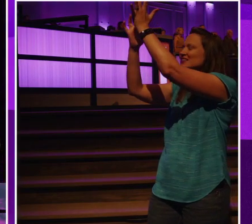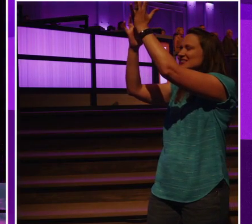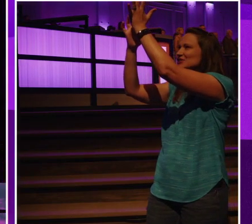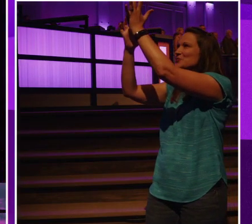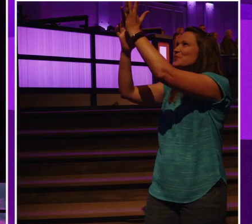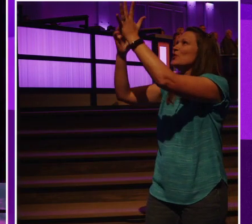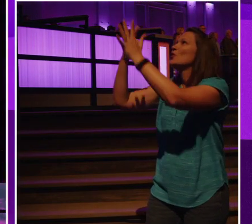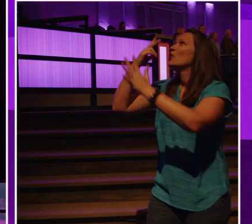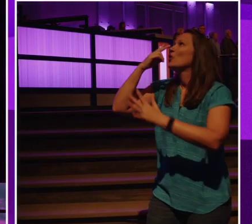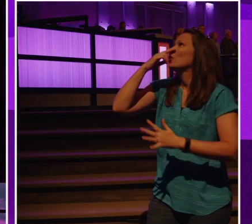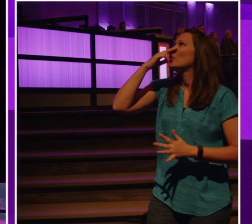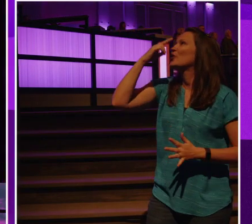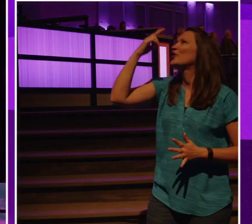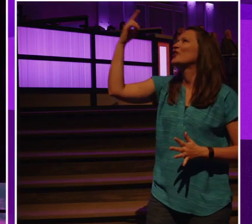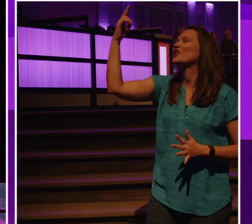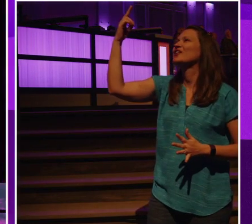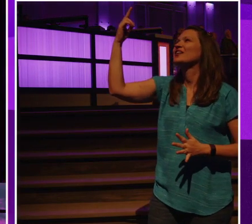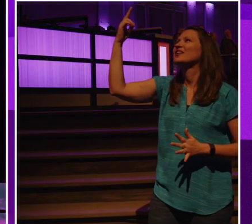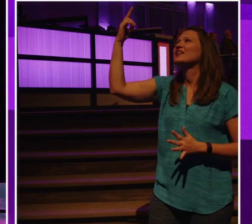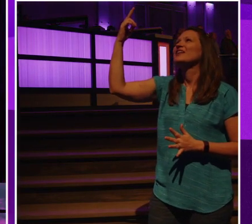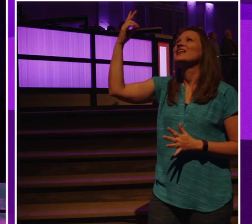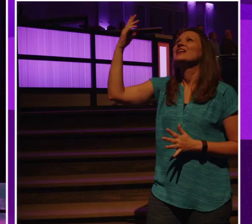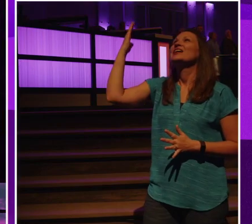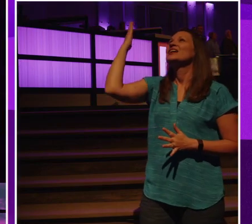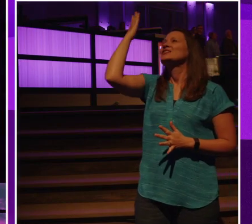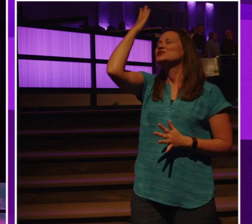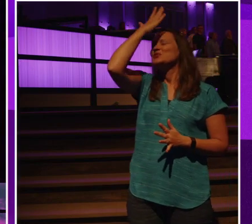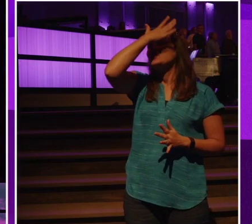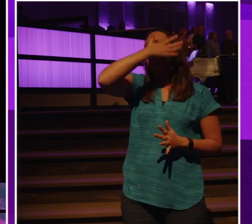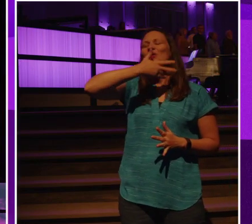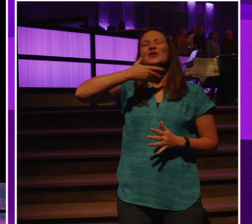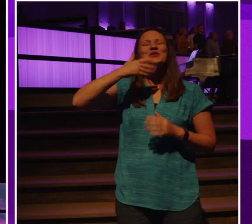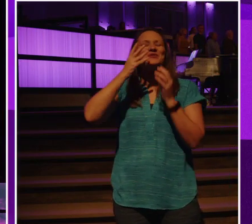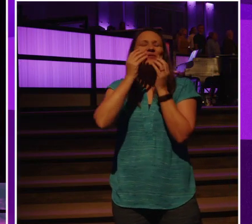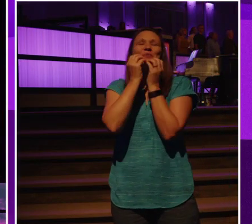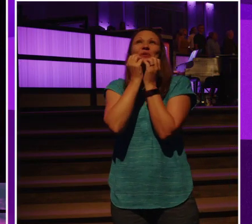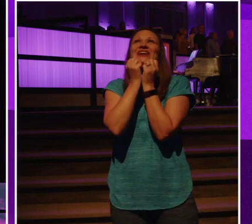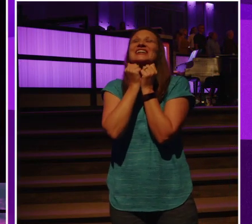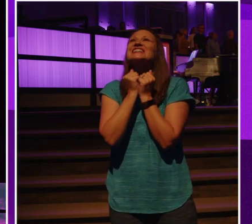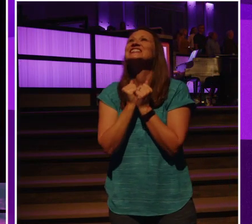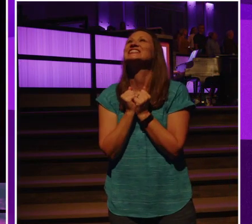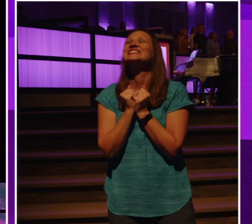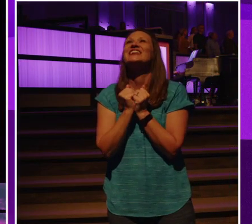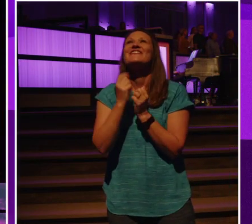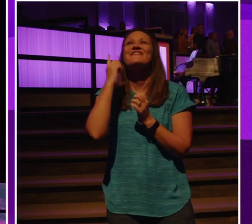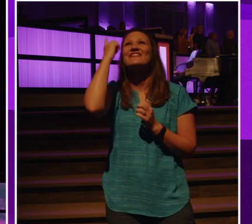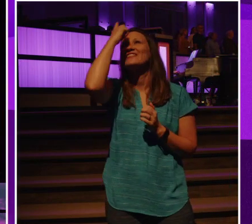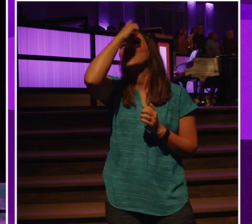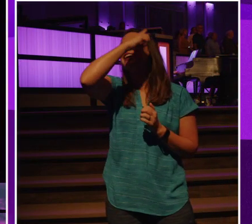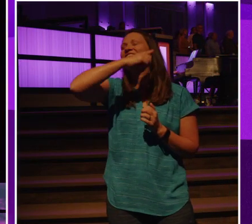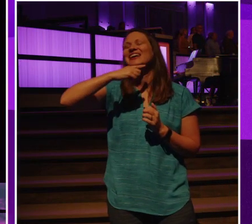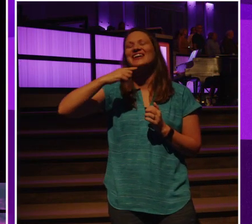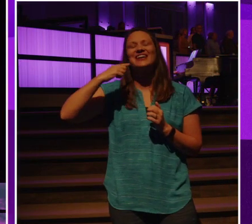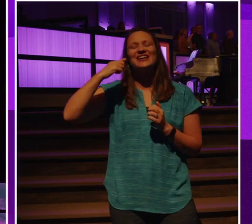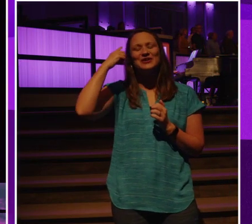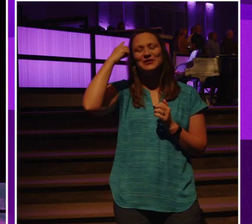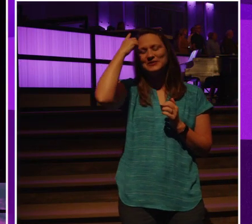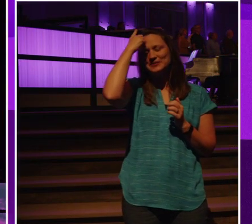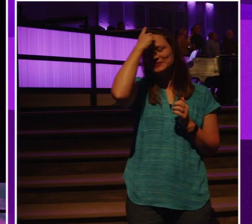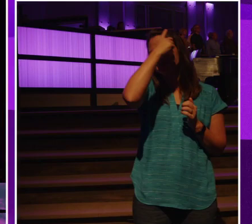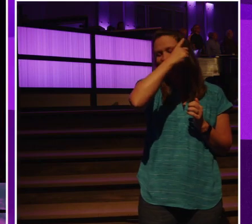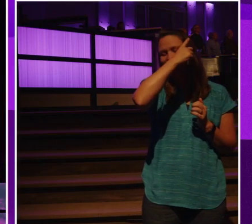Jesus, who fully in His wonderful